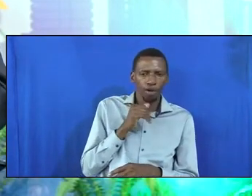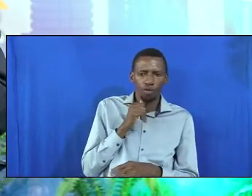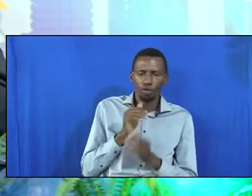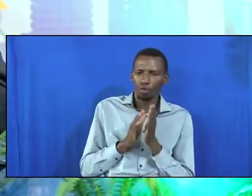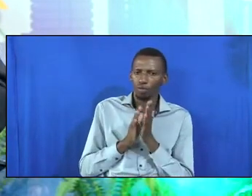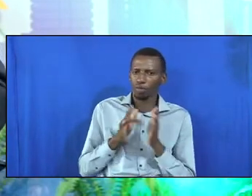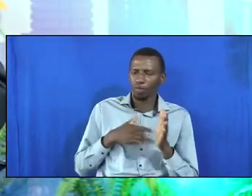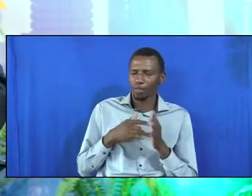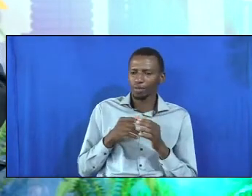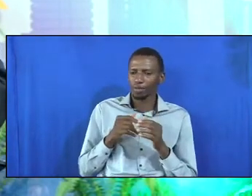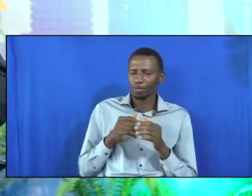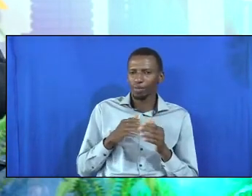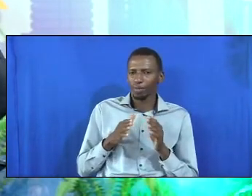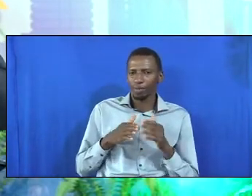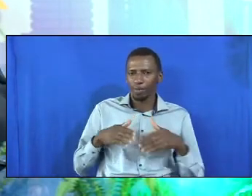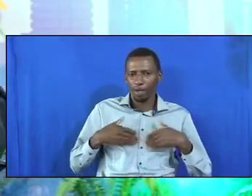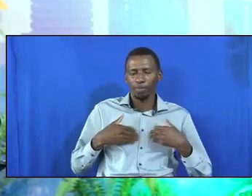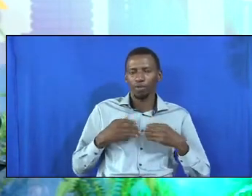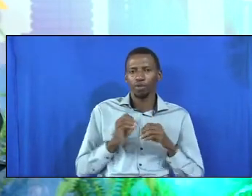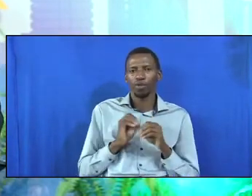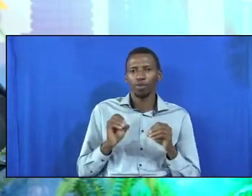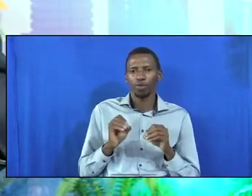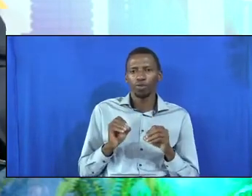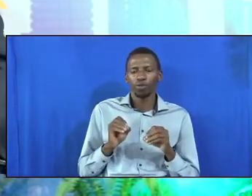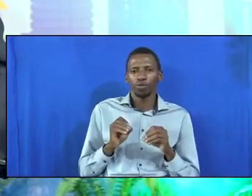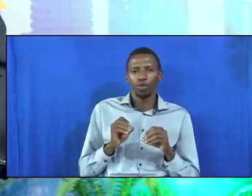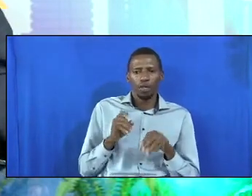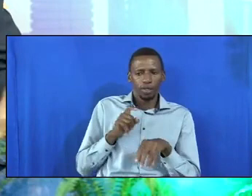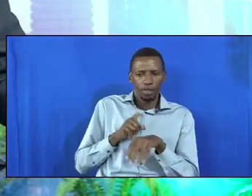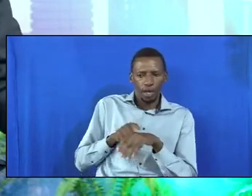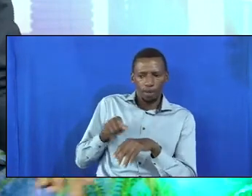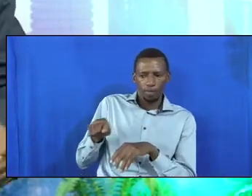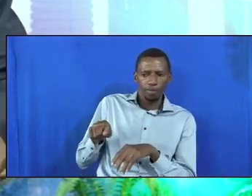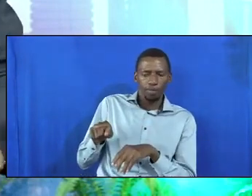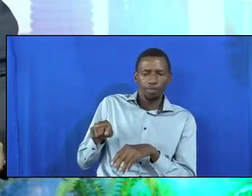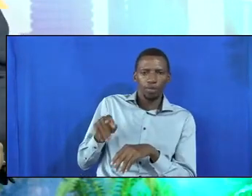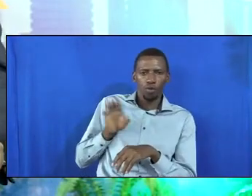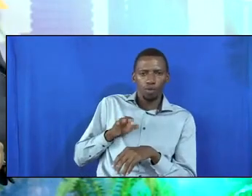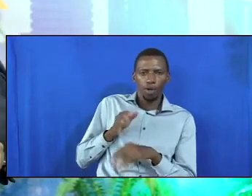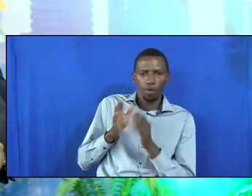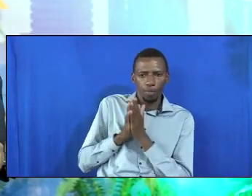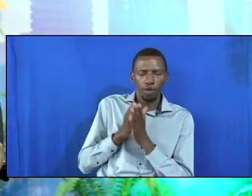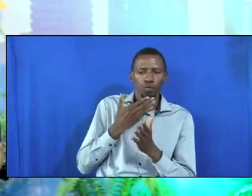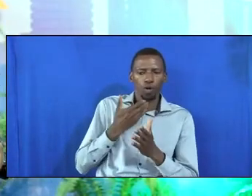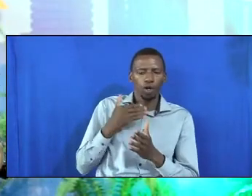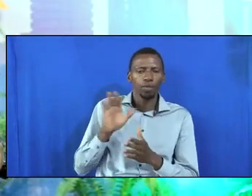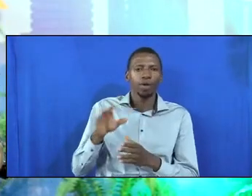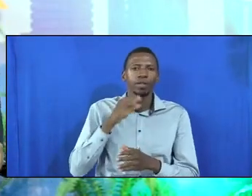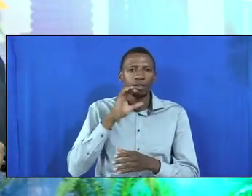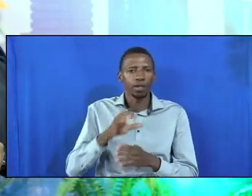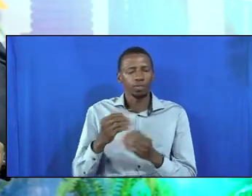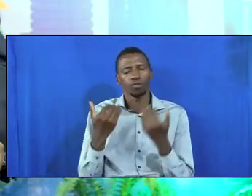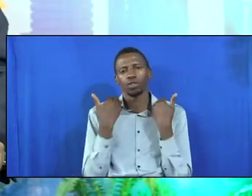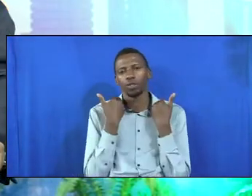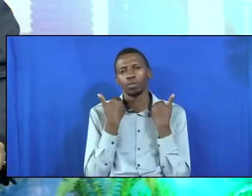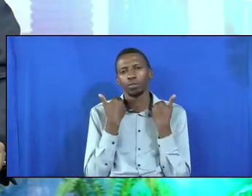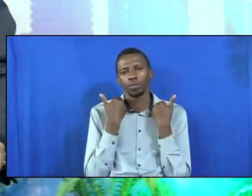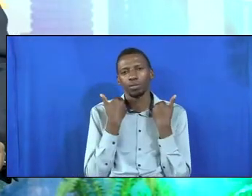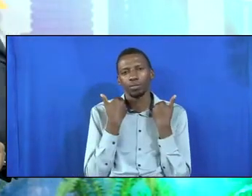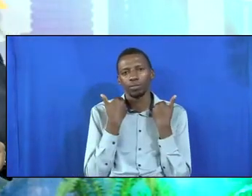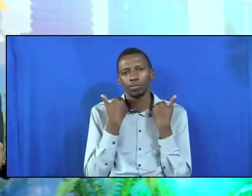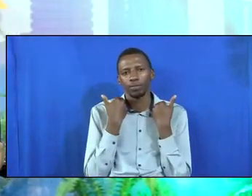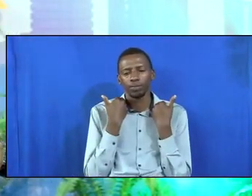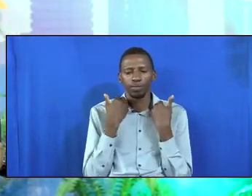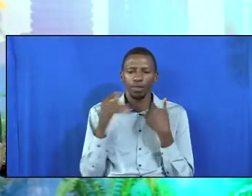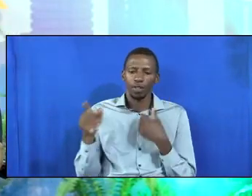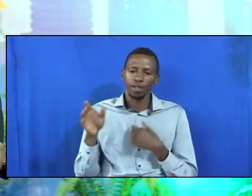was sick, he wanted the son asleep as she's praying. So mama, maybe as a way of trying to put her off, she says, what